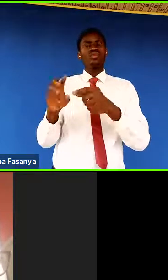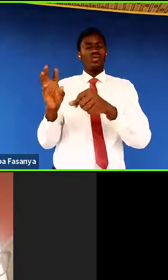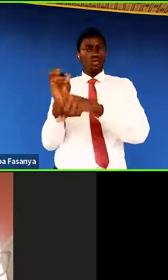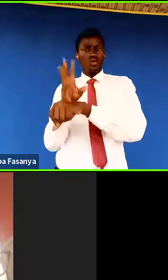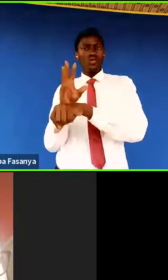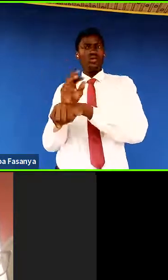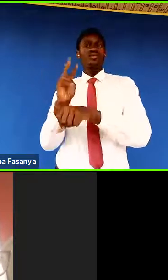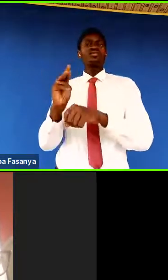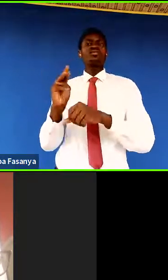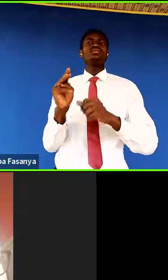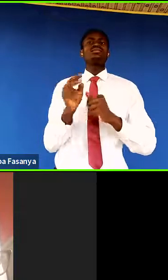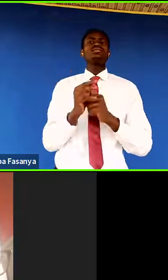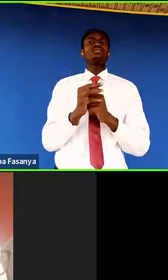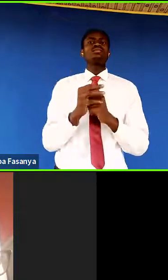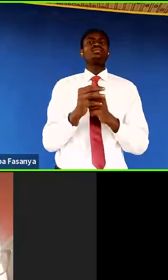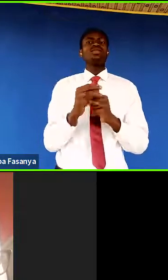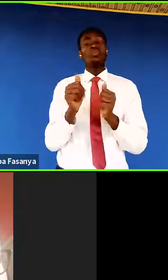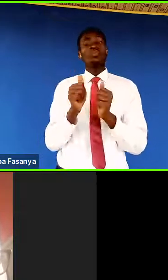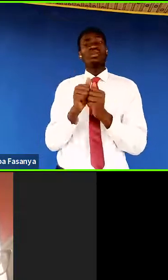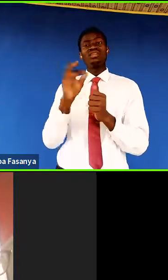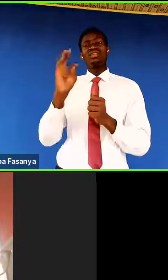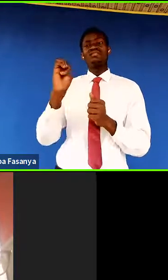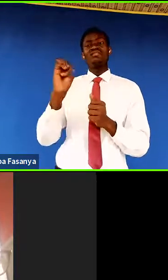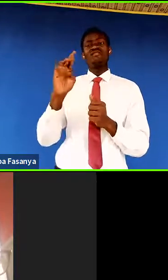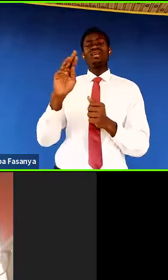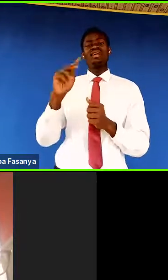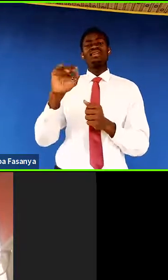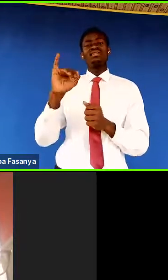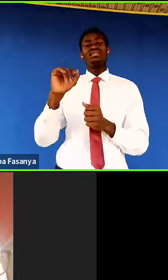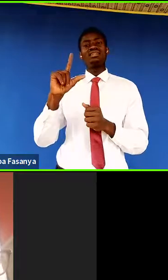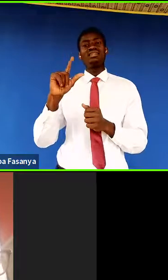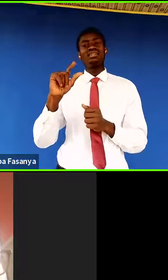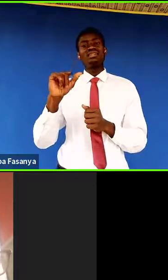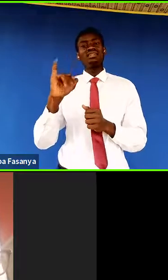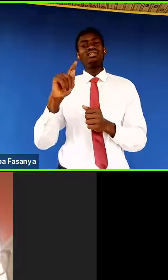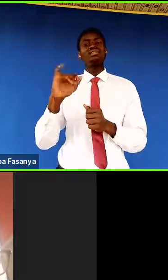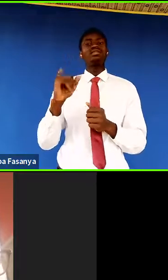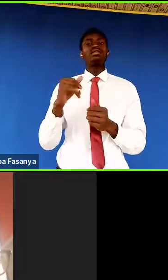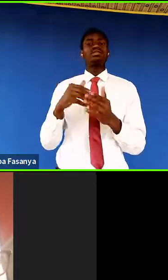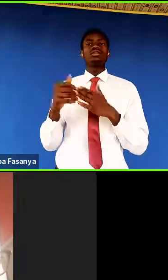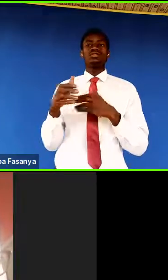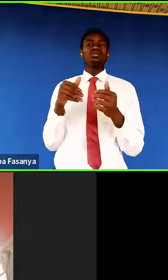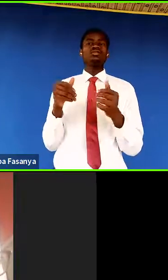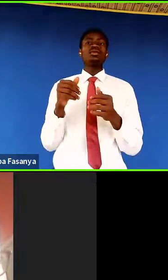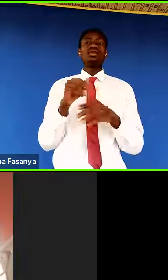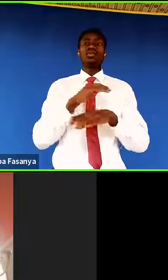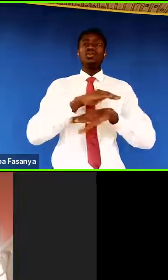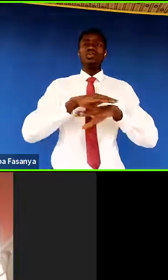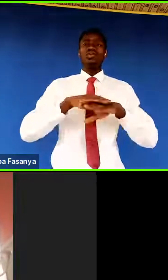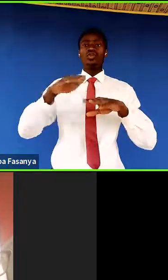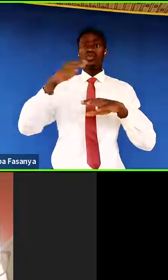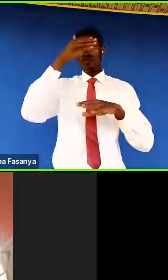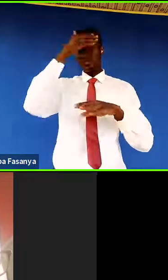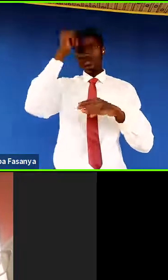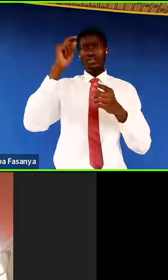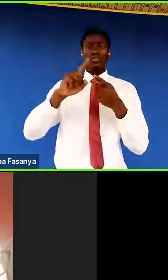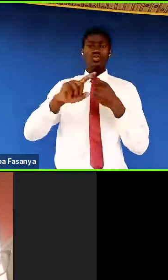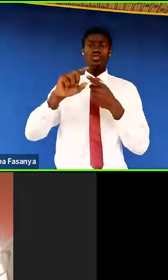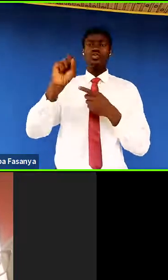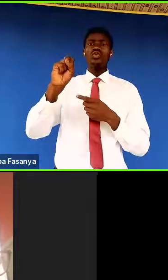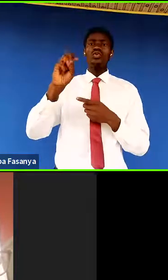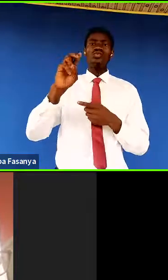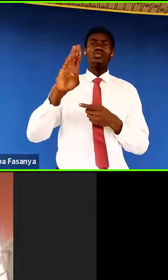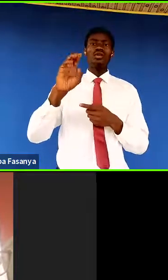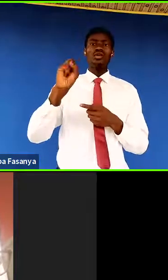the infertility issues they are going through. So don't forget to subscribe to our YouTube channel.